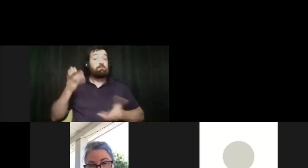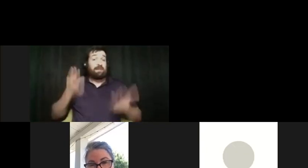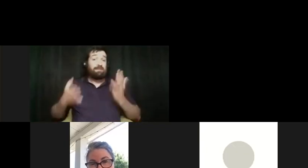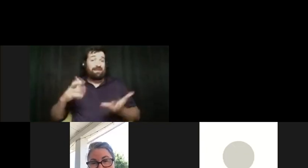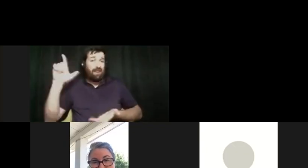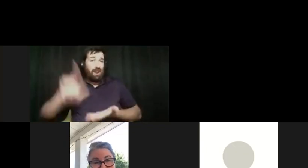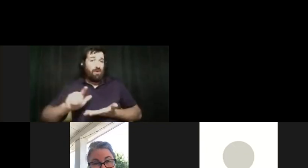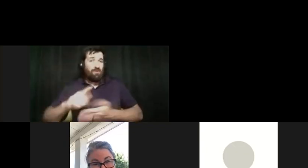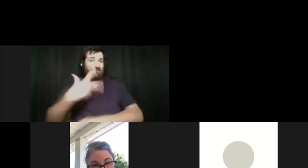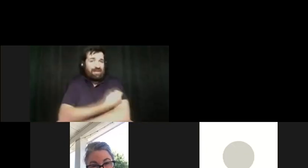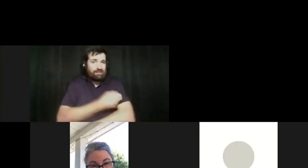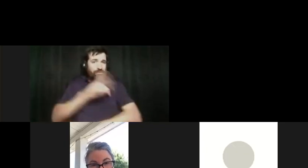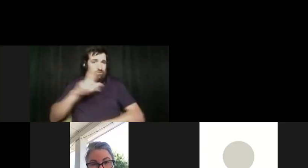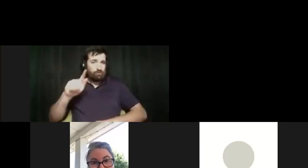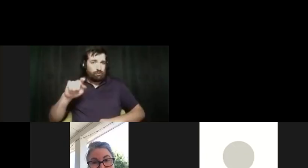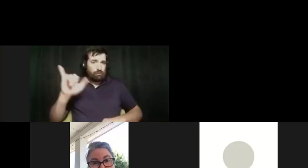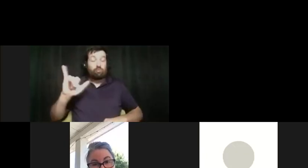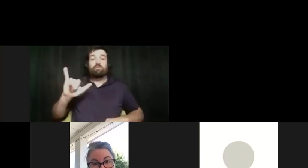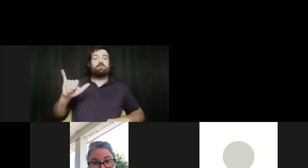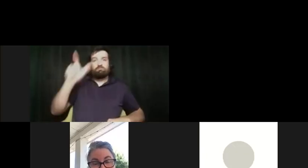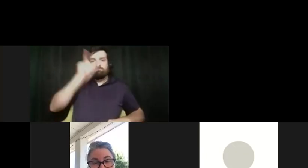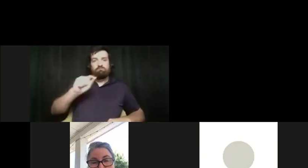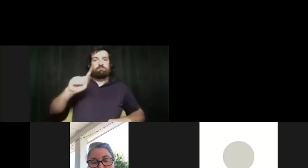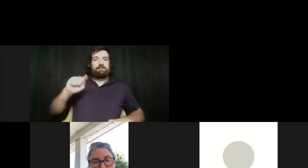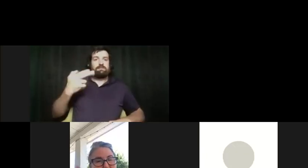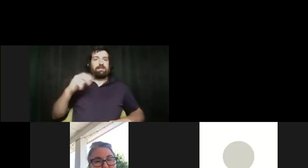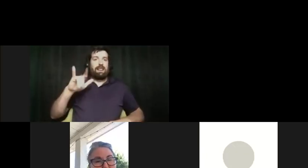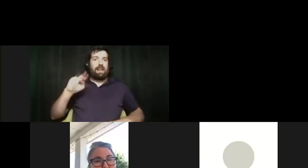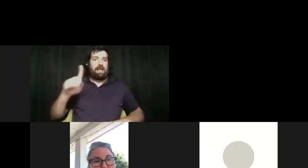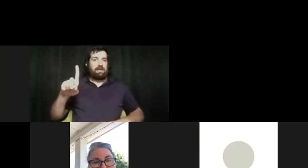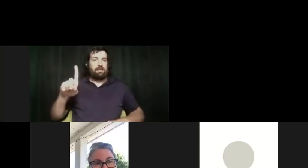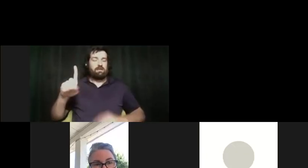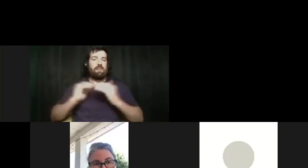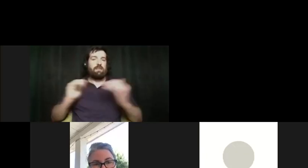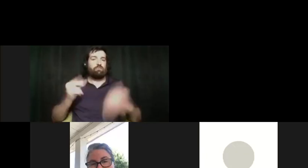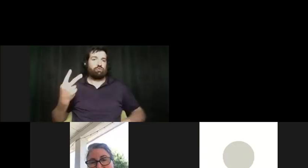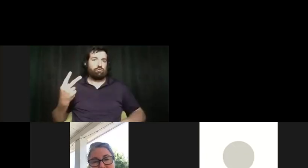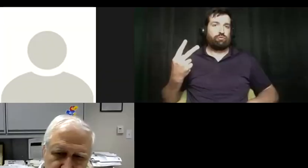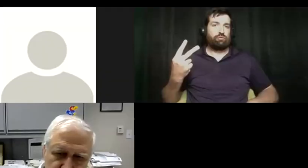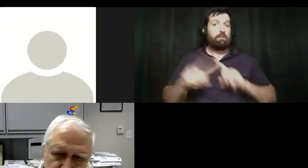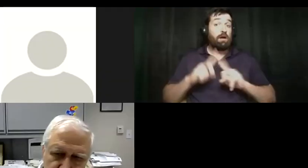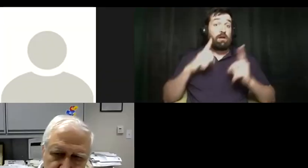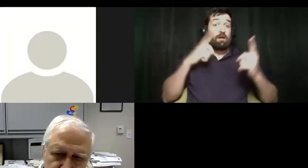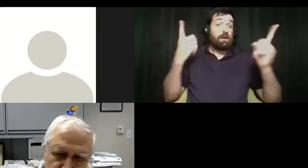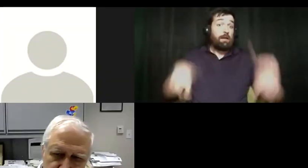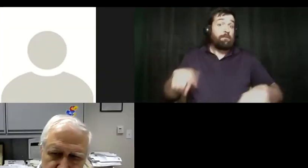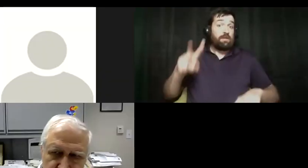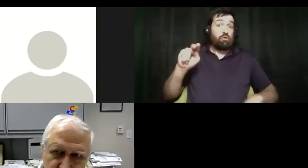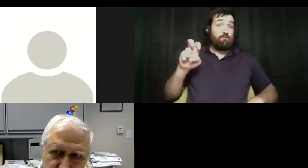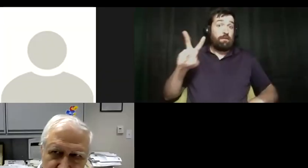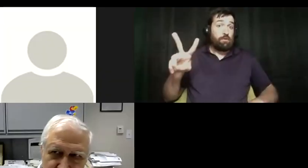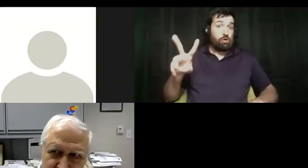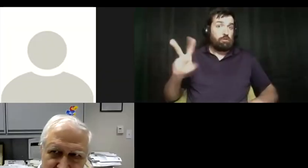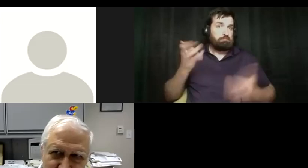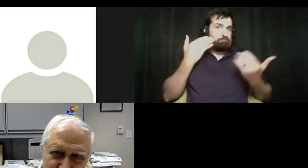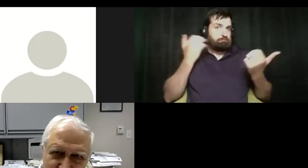vaccination rates. And so, for example, Thailand is a level 2 today, but we don't know what might happen in November. It may end